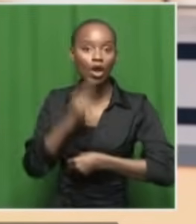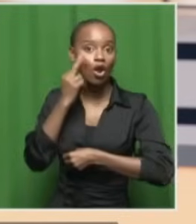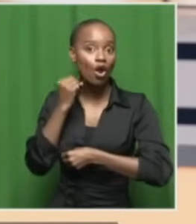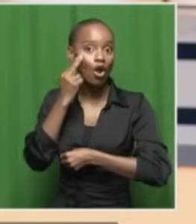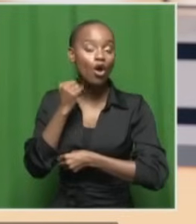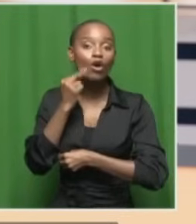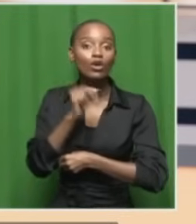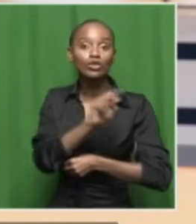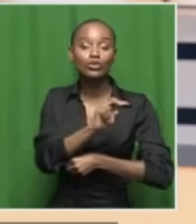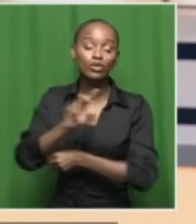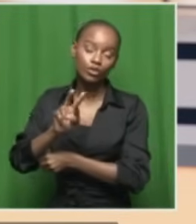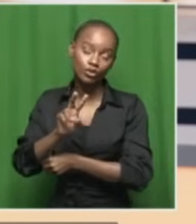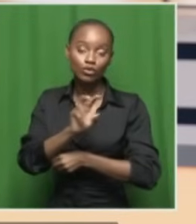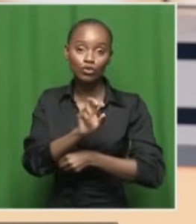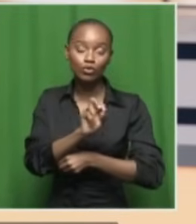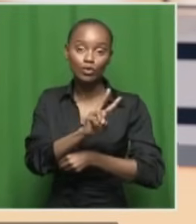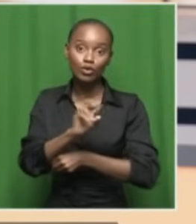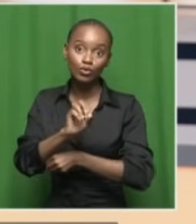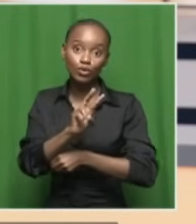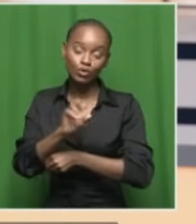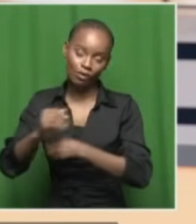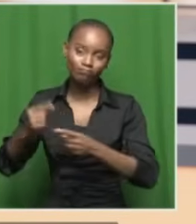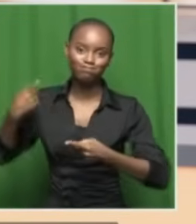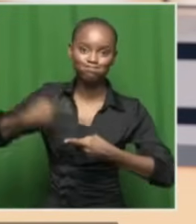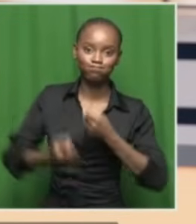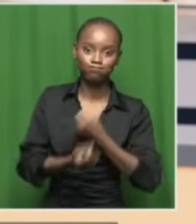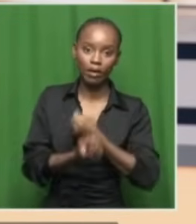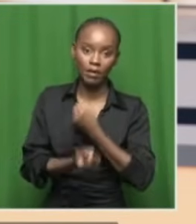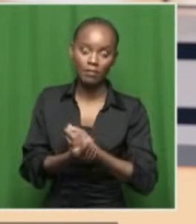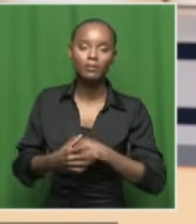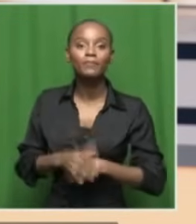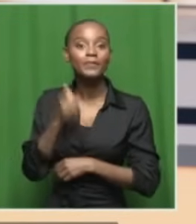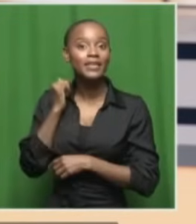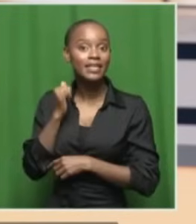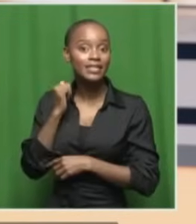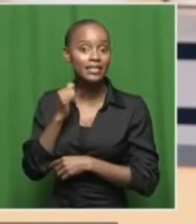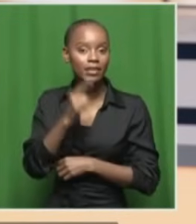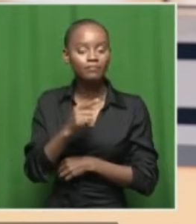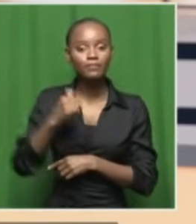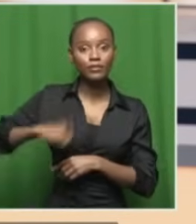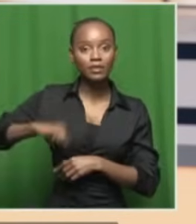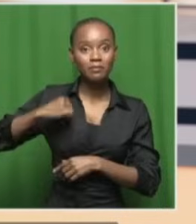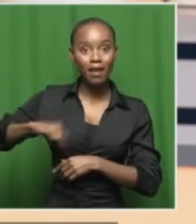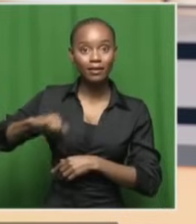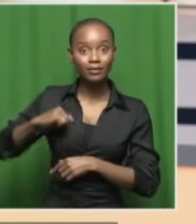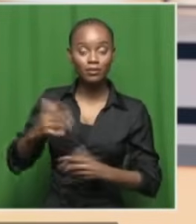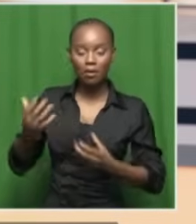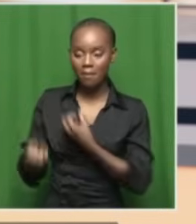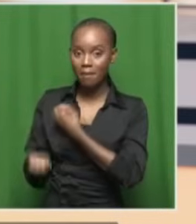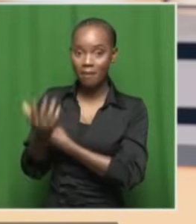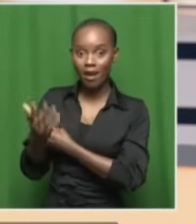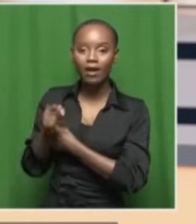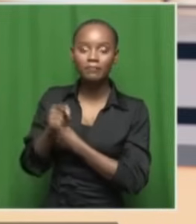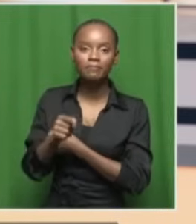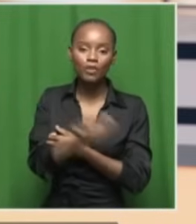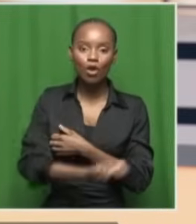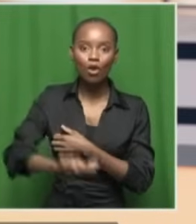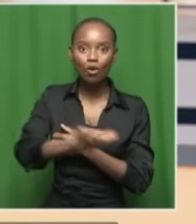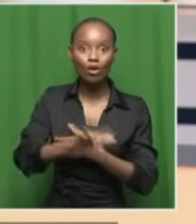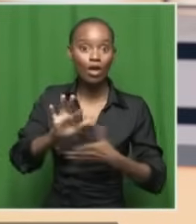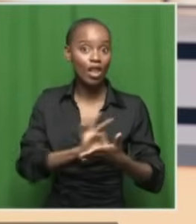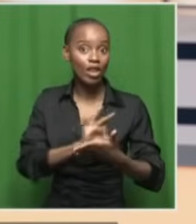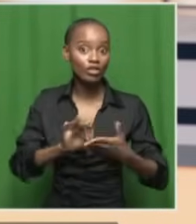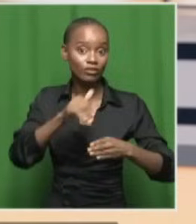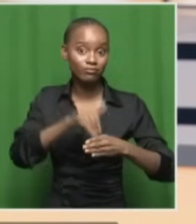government elections. Yesterday, in the Govan Mbeki Municipality in Mpumalanga, the by-election was contested by